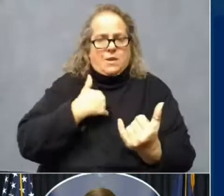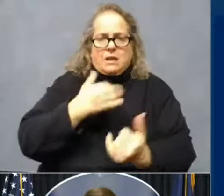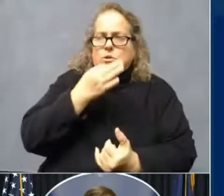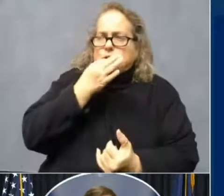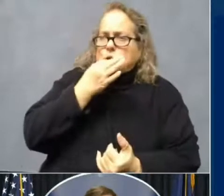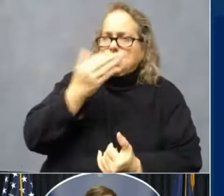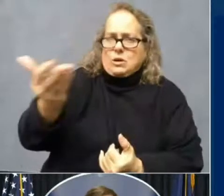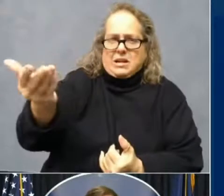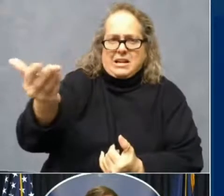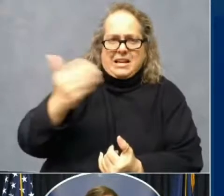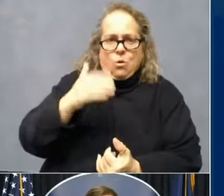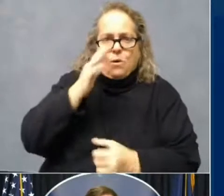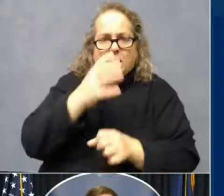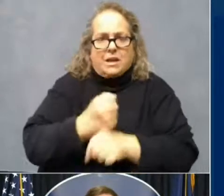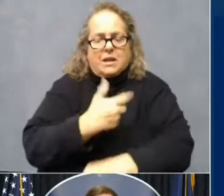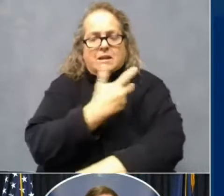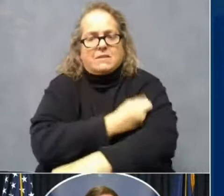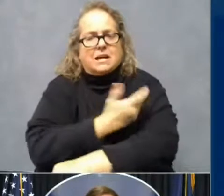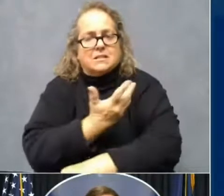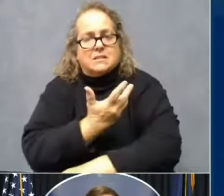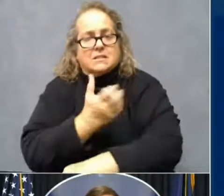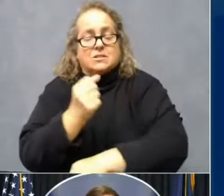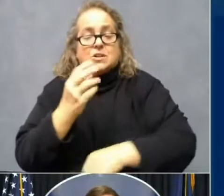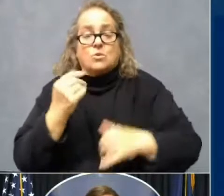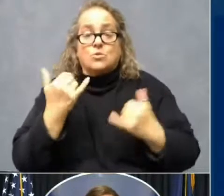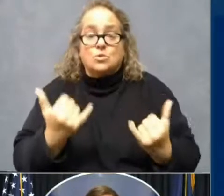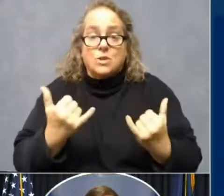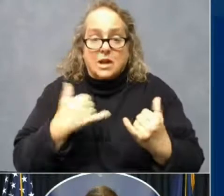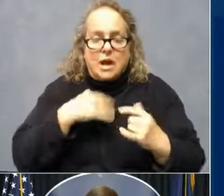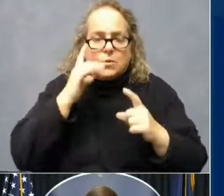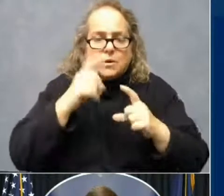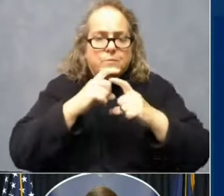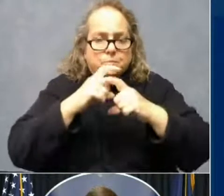mask up for her. I'm going to look at that wreath we hung